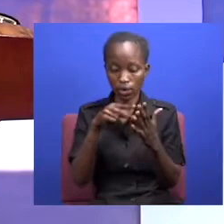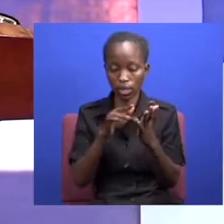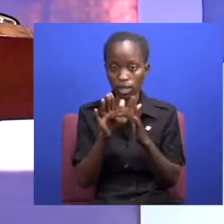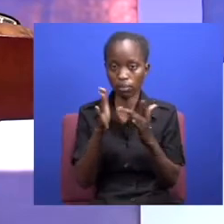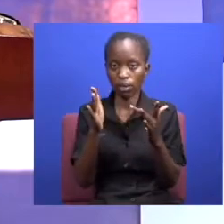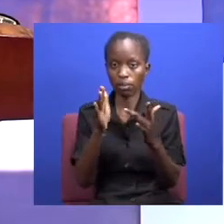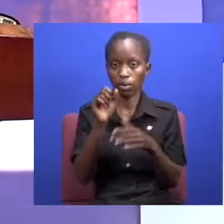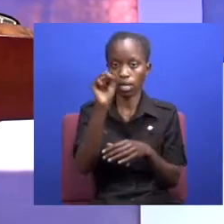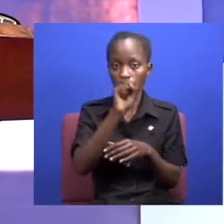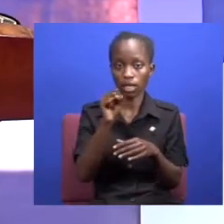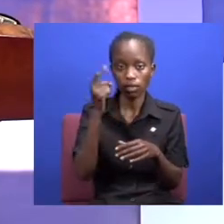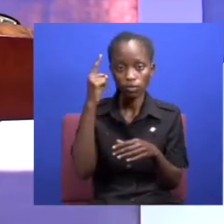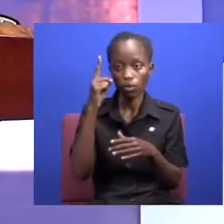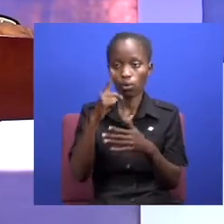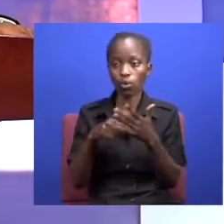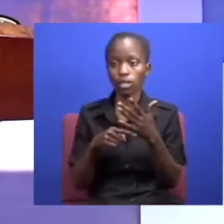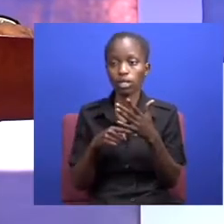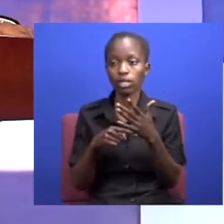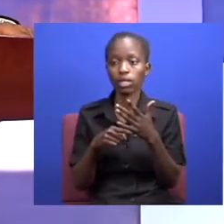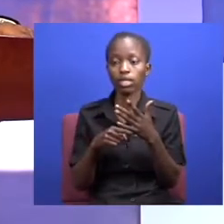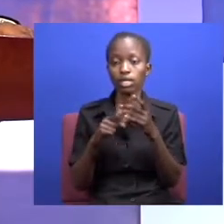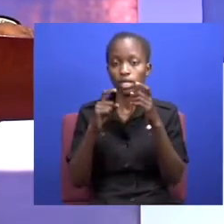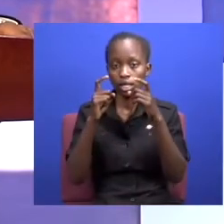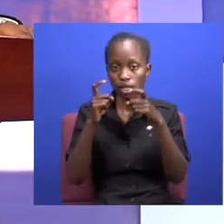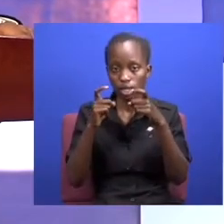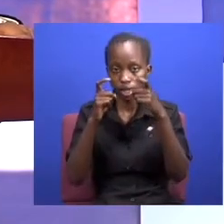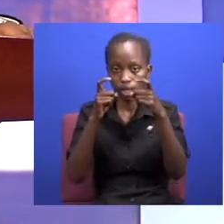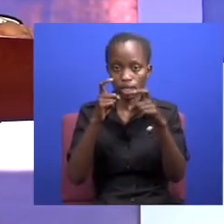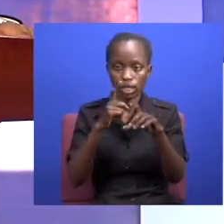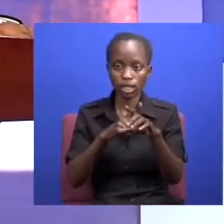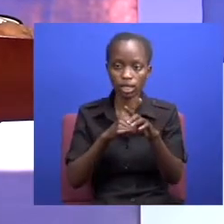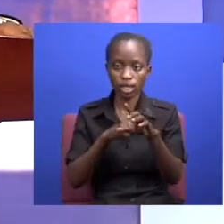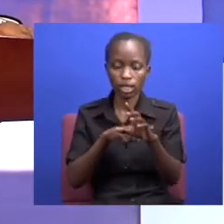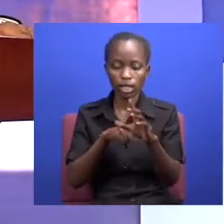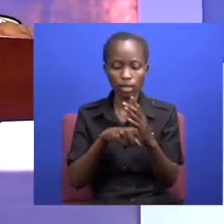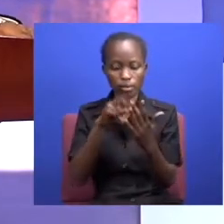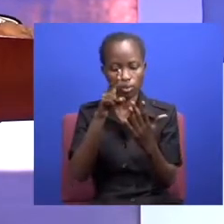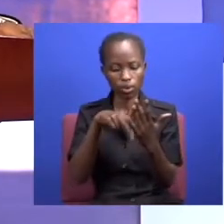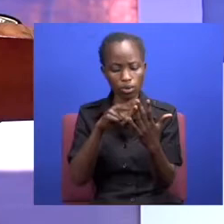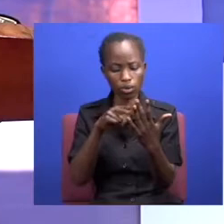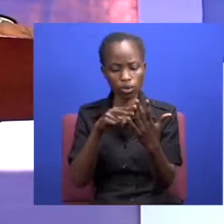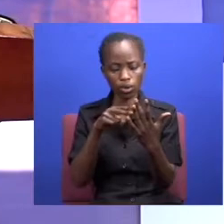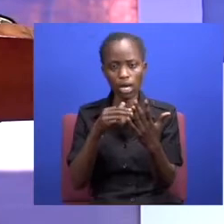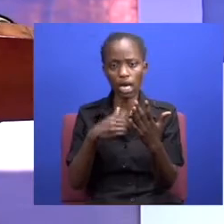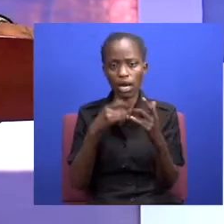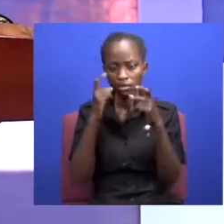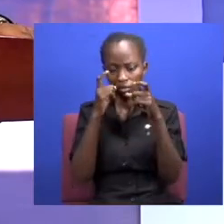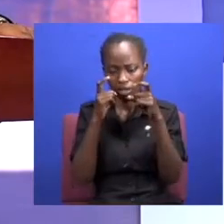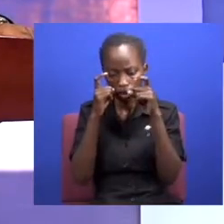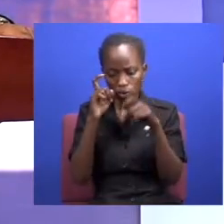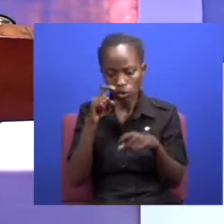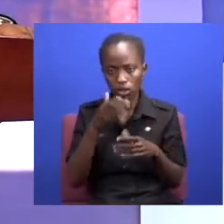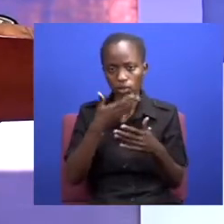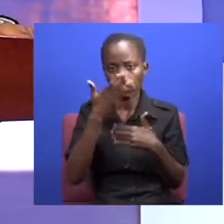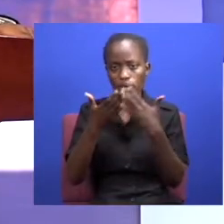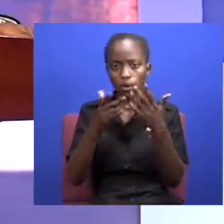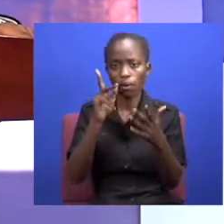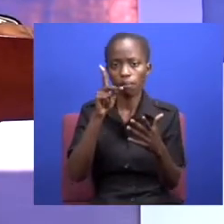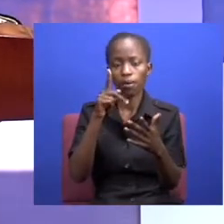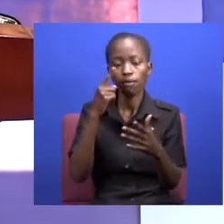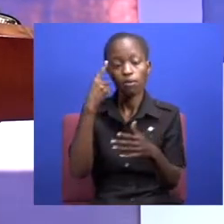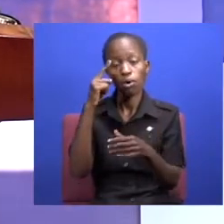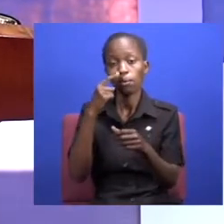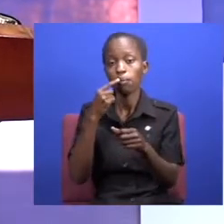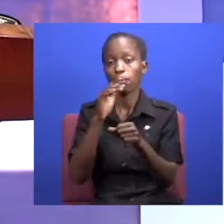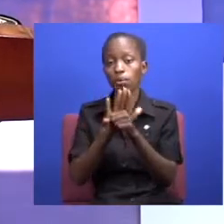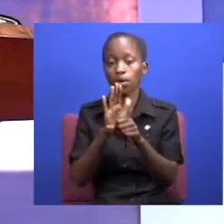S stands for sin, in terms of, as you're reading, is there a sin to confess as you read through the scripture? The P stands